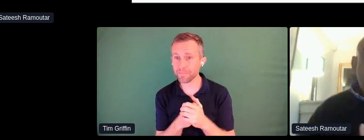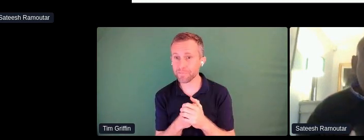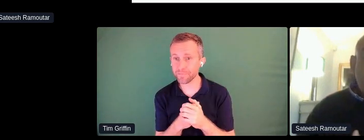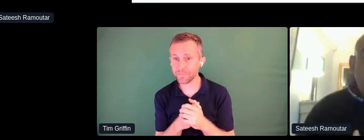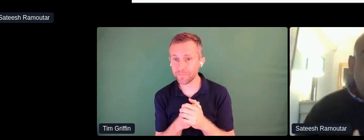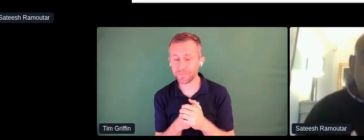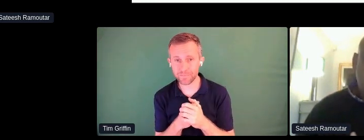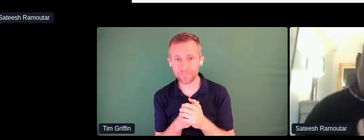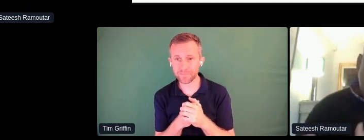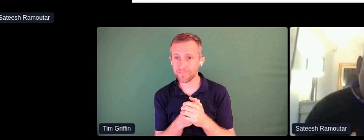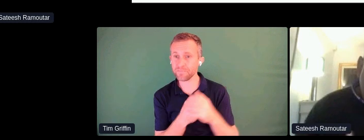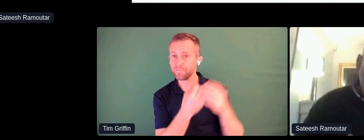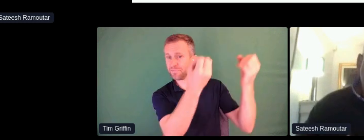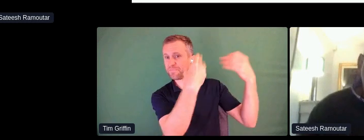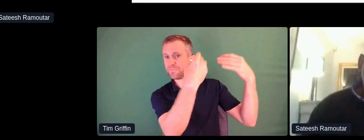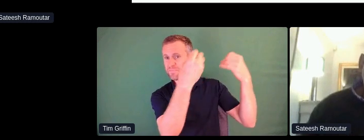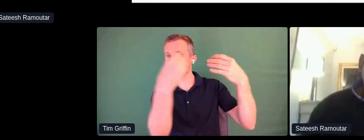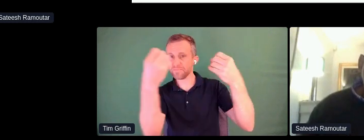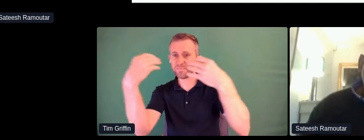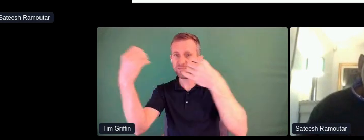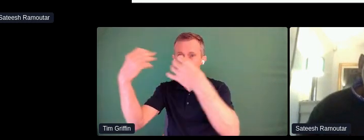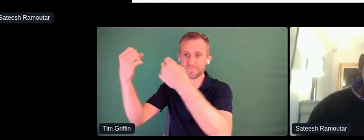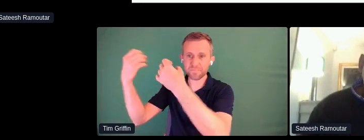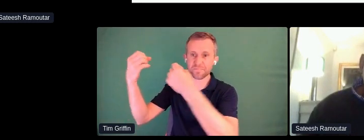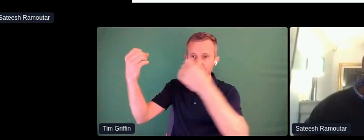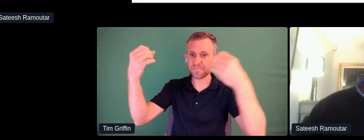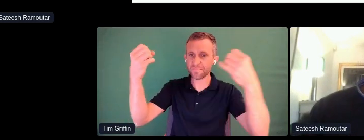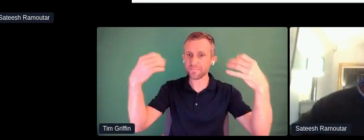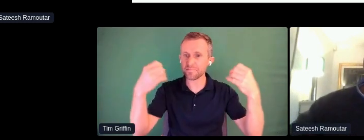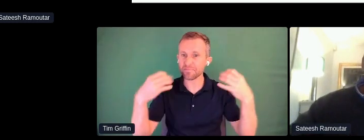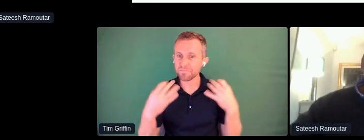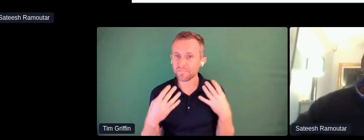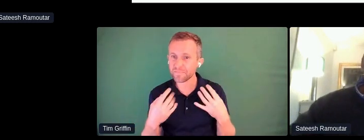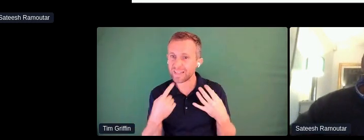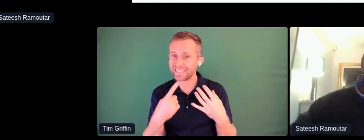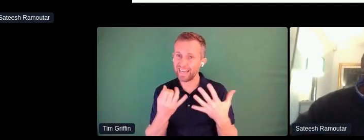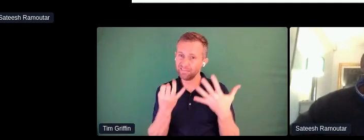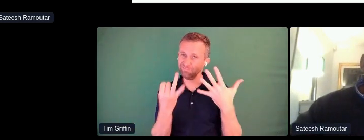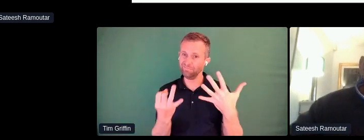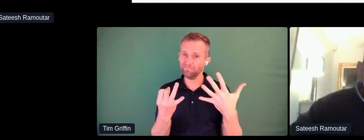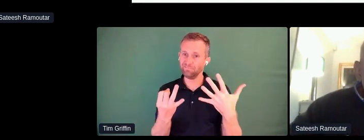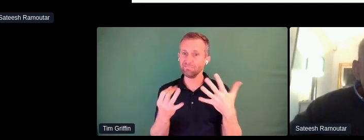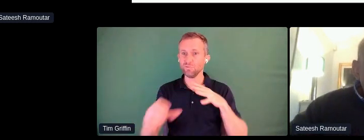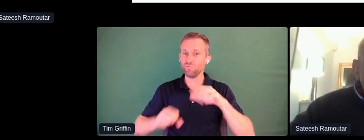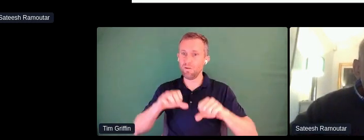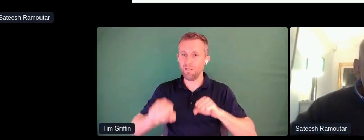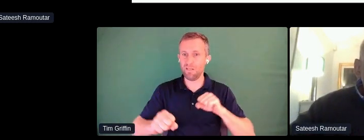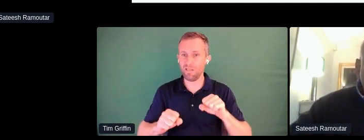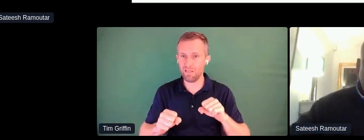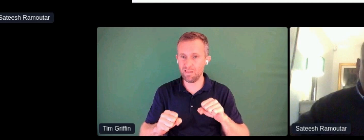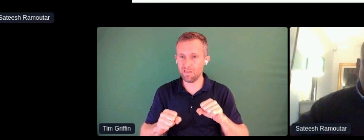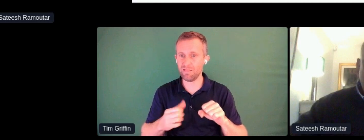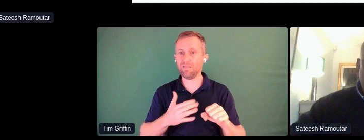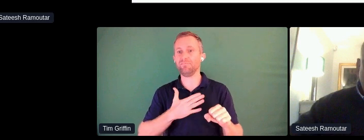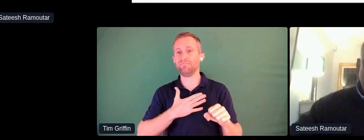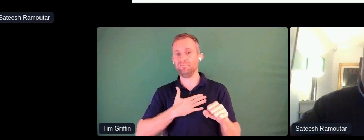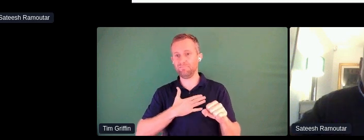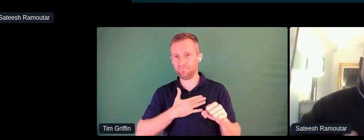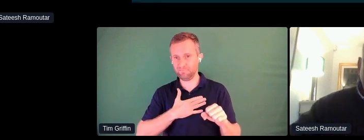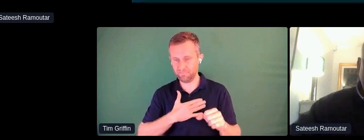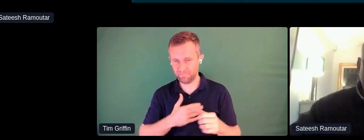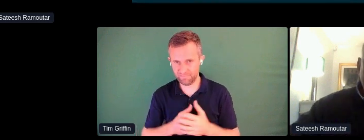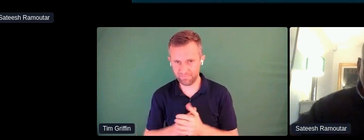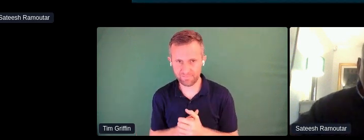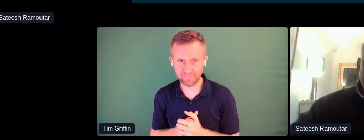people told us, especially older people, that they could start to find having when they're using their smartphone and